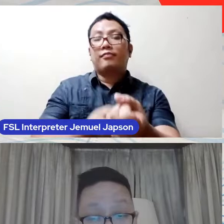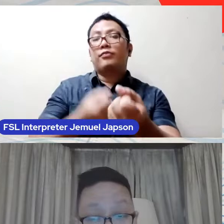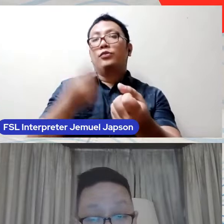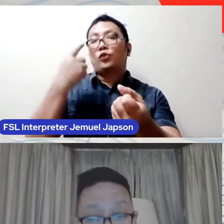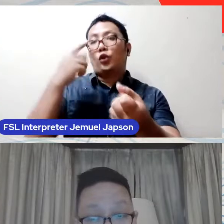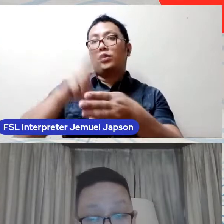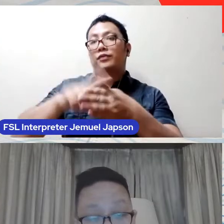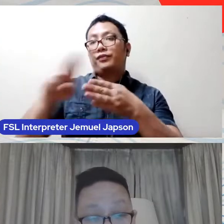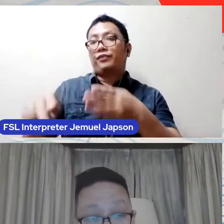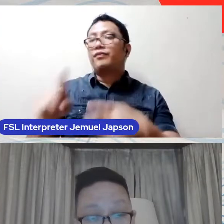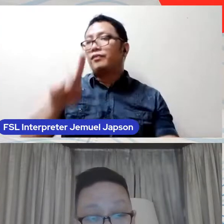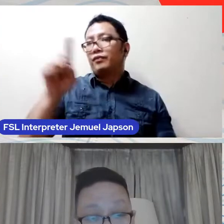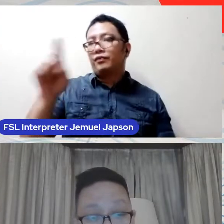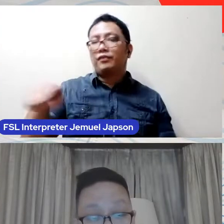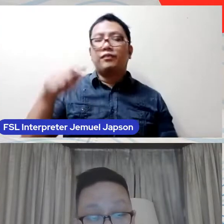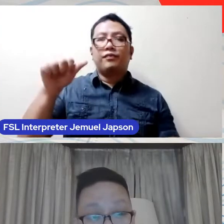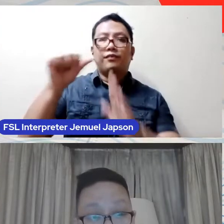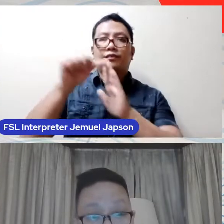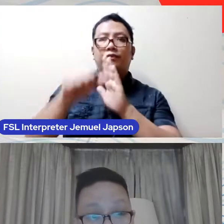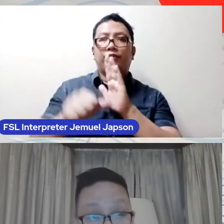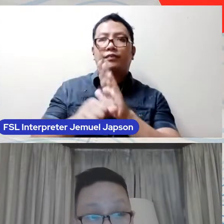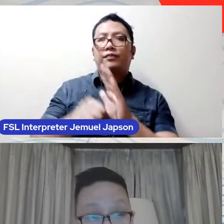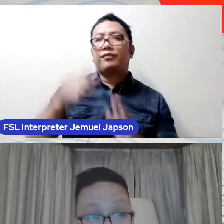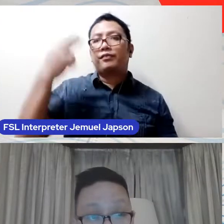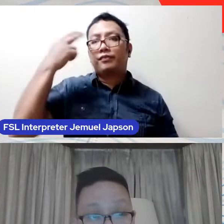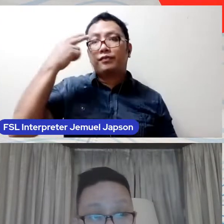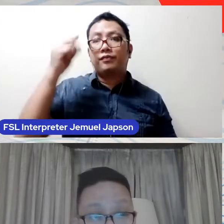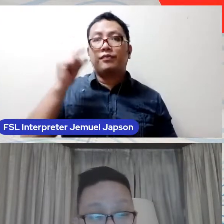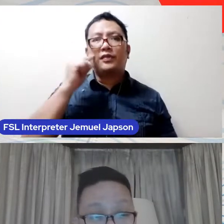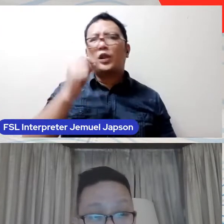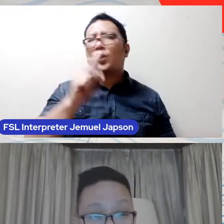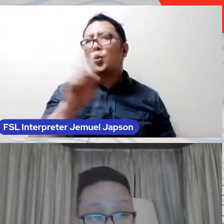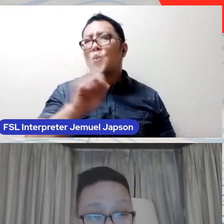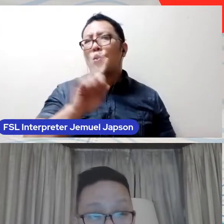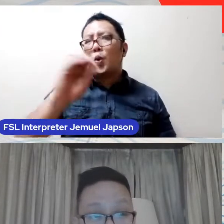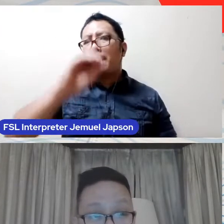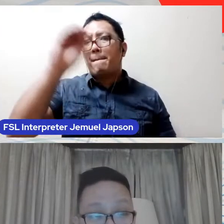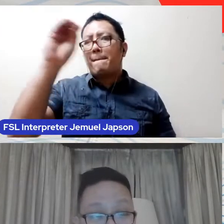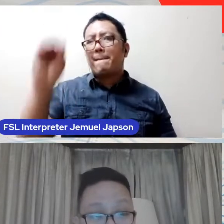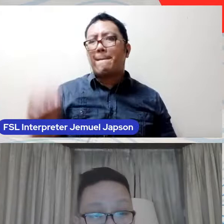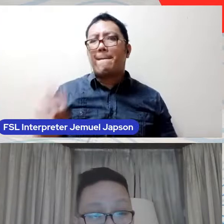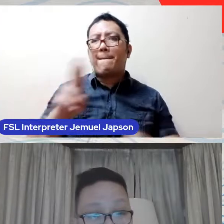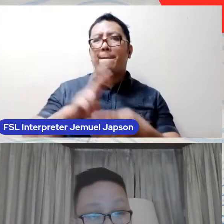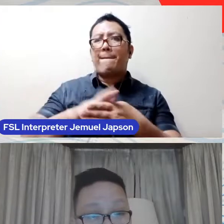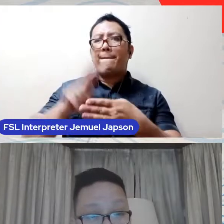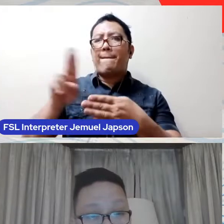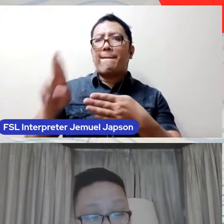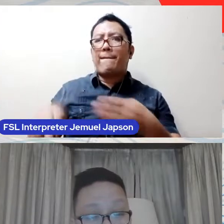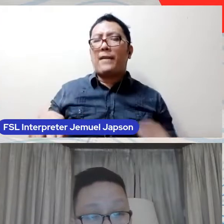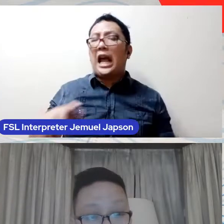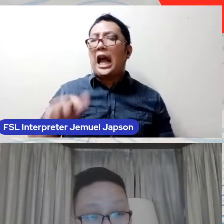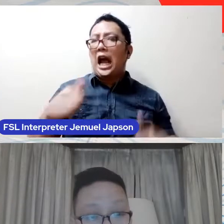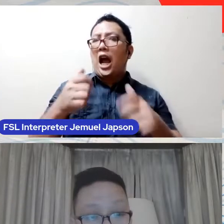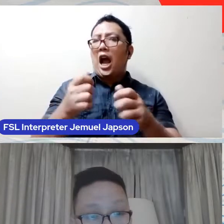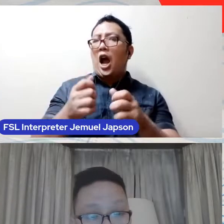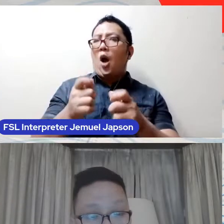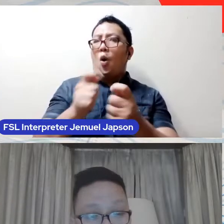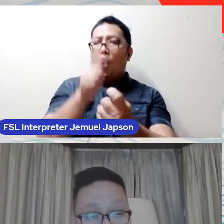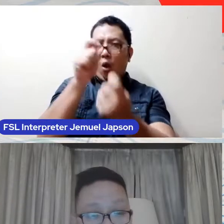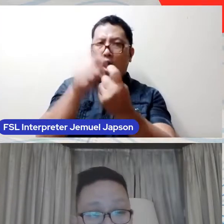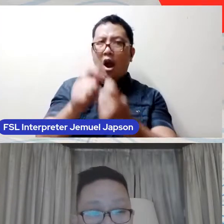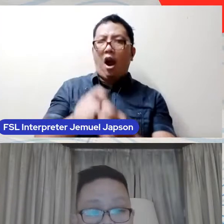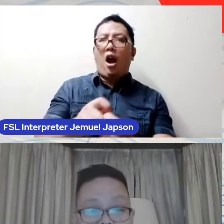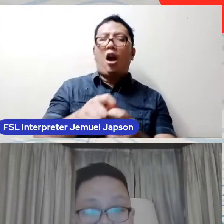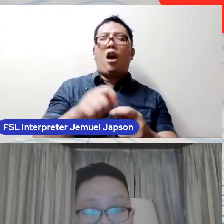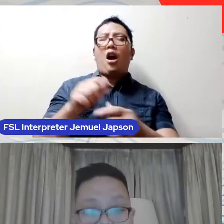ask Attorney Helen po, ano po ba yung percentage ng results? How accurate has the automated